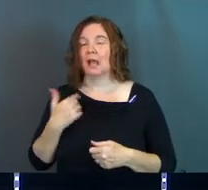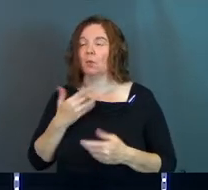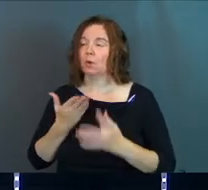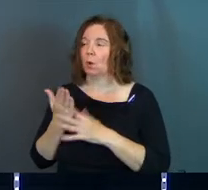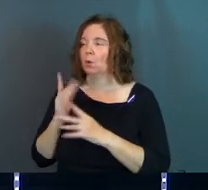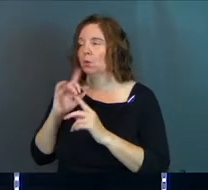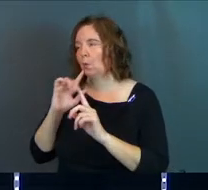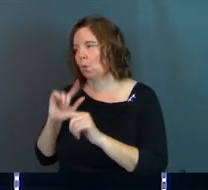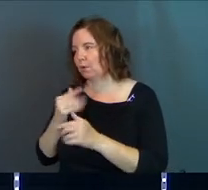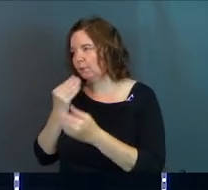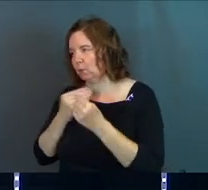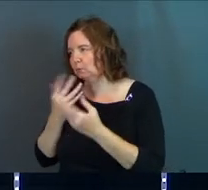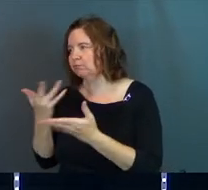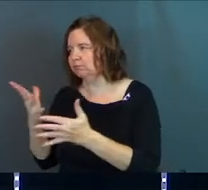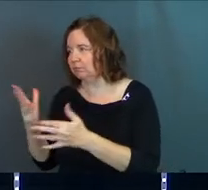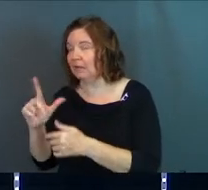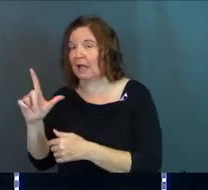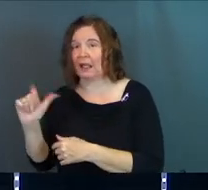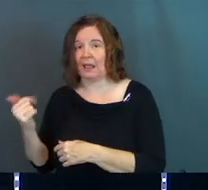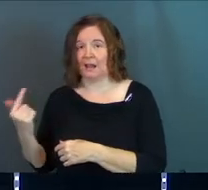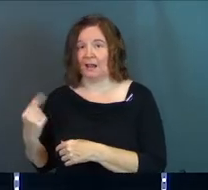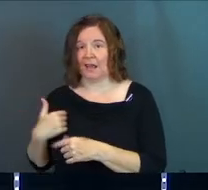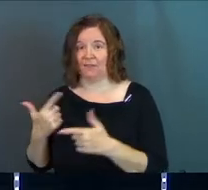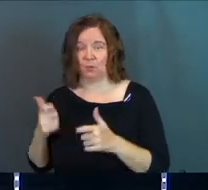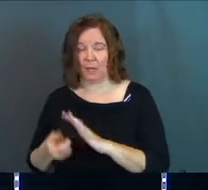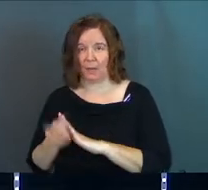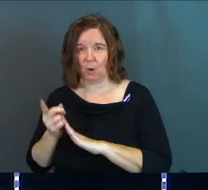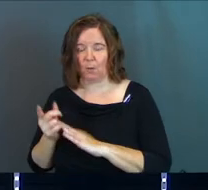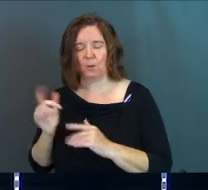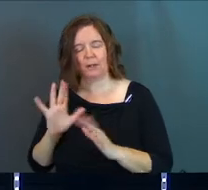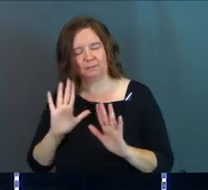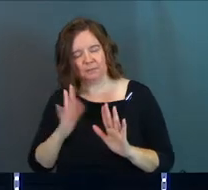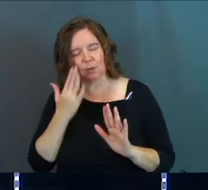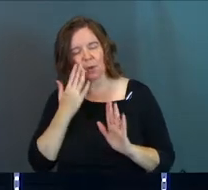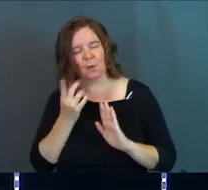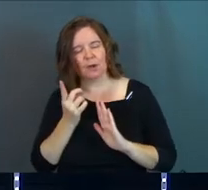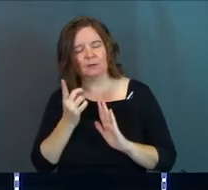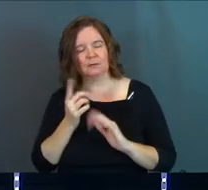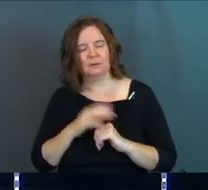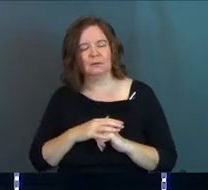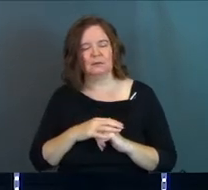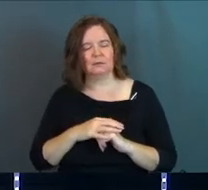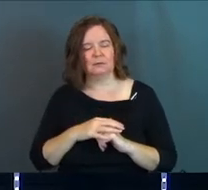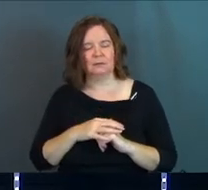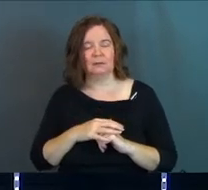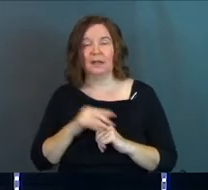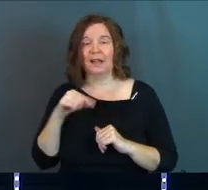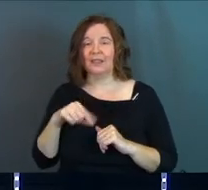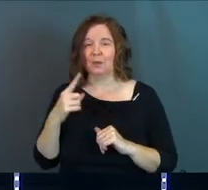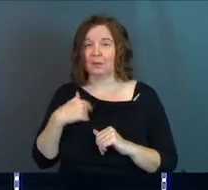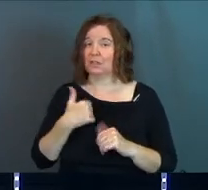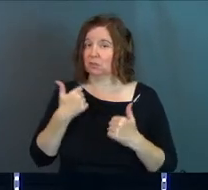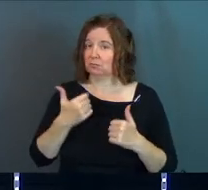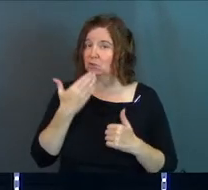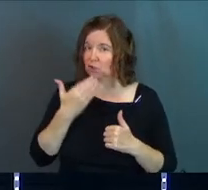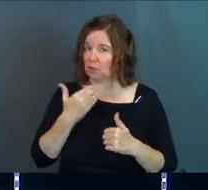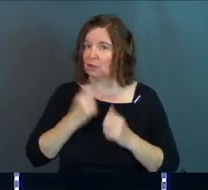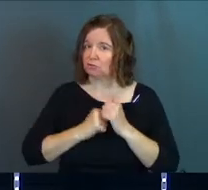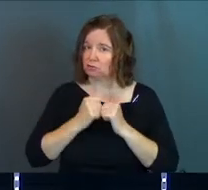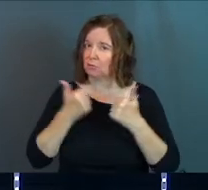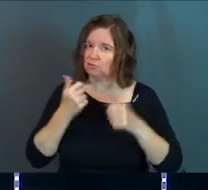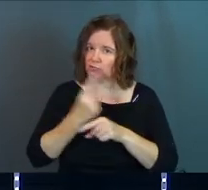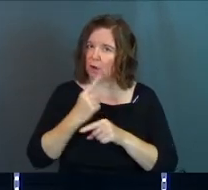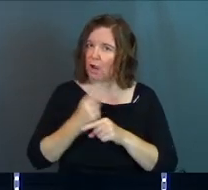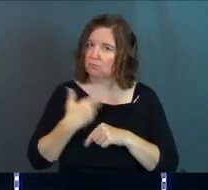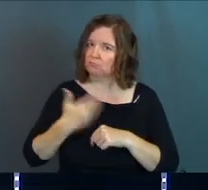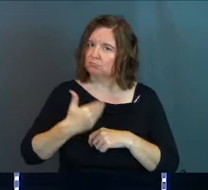go through the whole deal, and Linda and I have just this quick moment, and we're like, you know what? This is all well and good, and the structure is